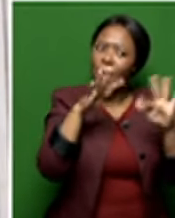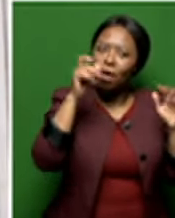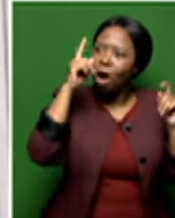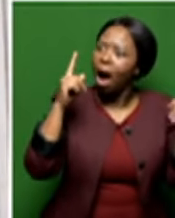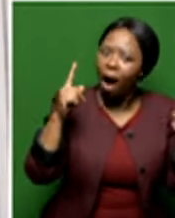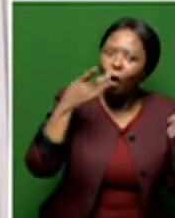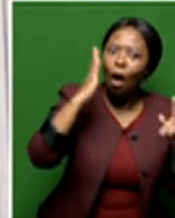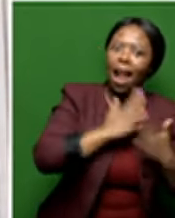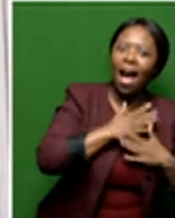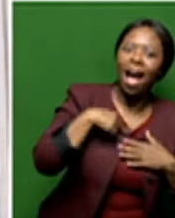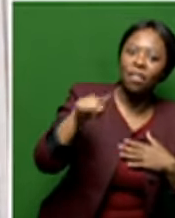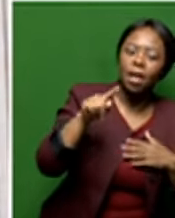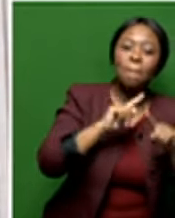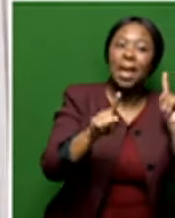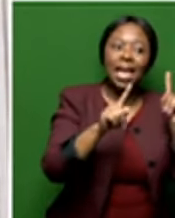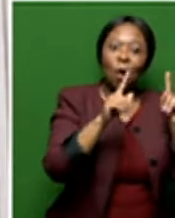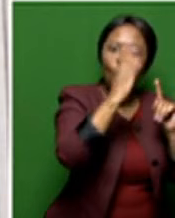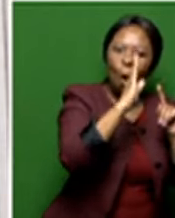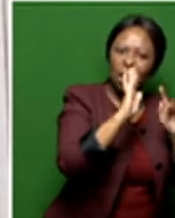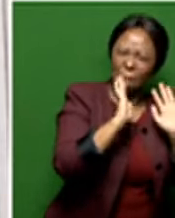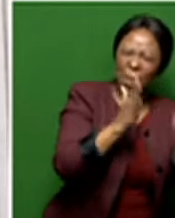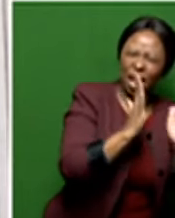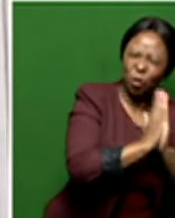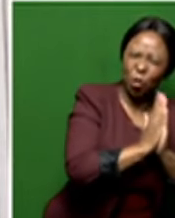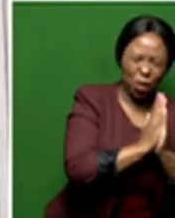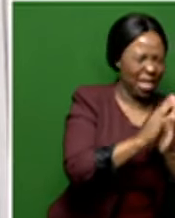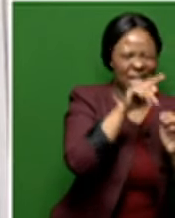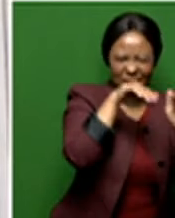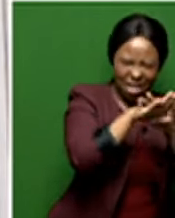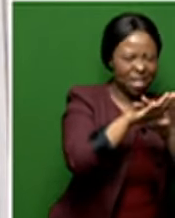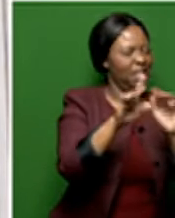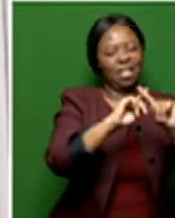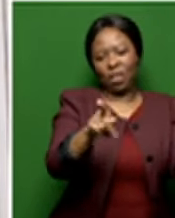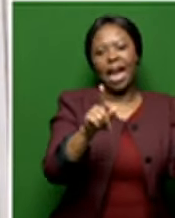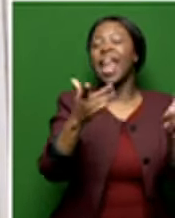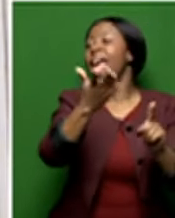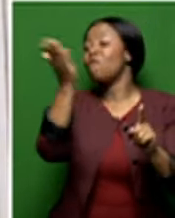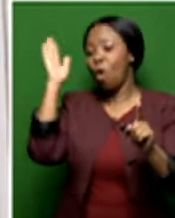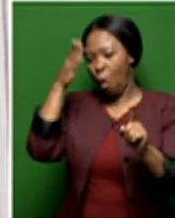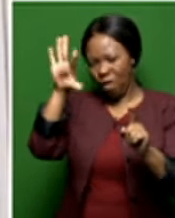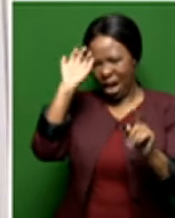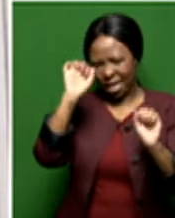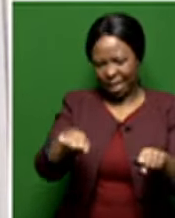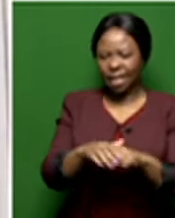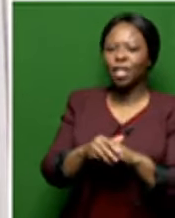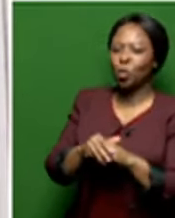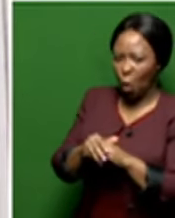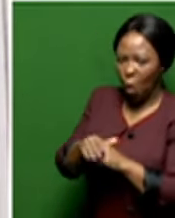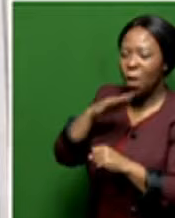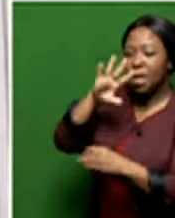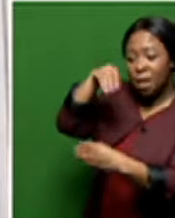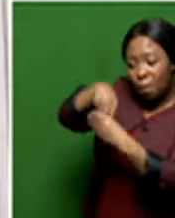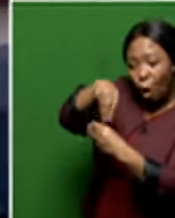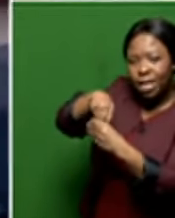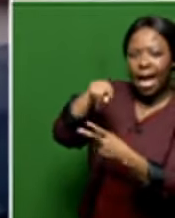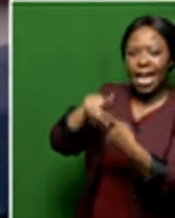know that they find God only in church. I suppose then we need to focus more on the content and the messaging in that particular